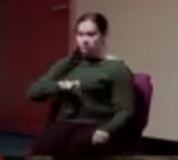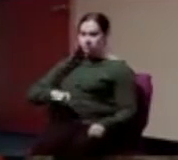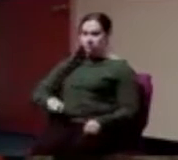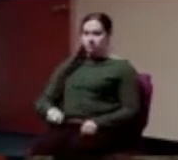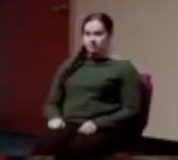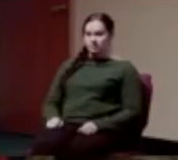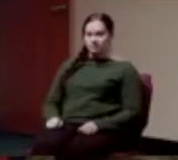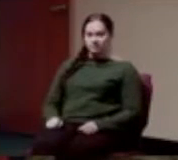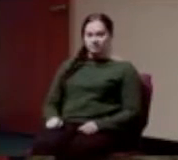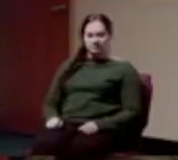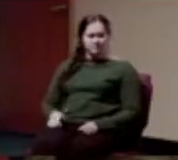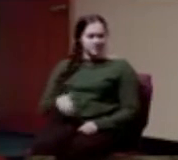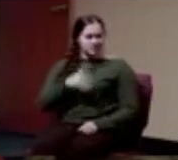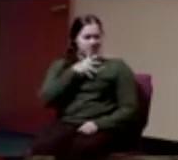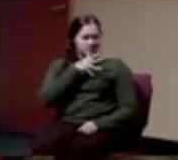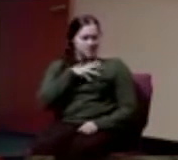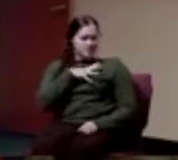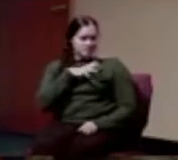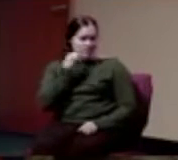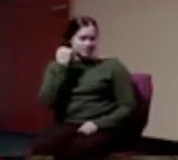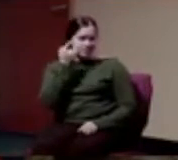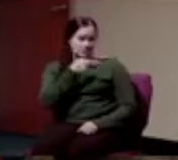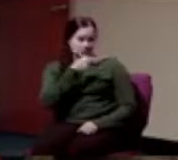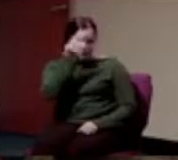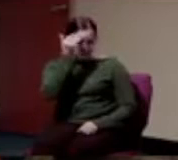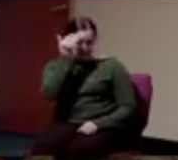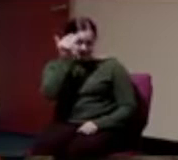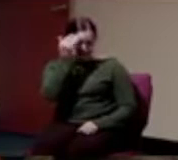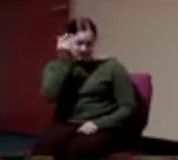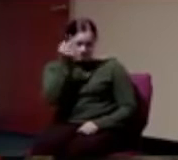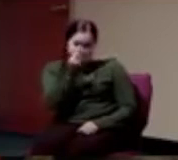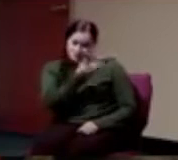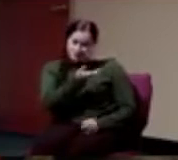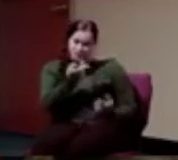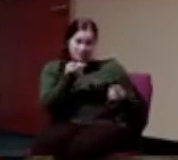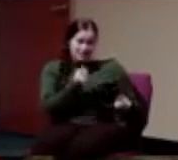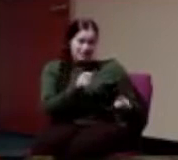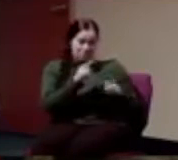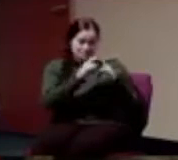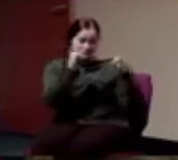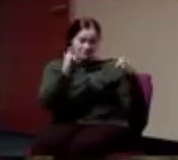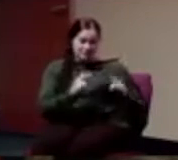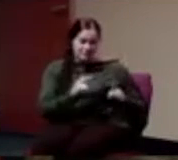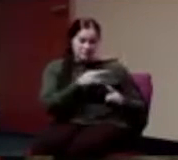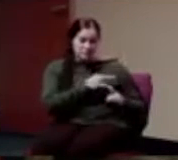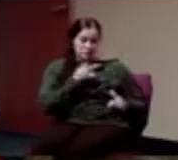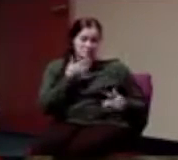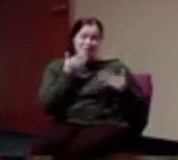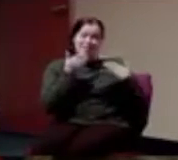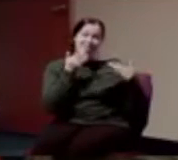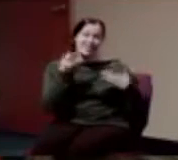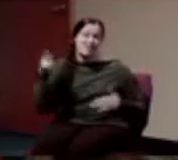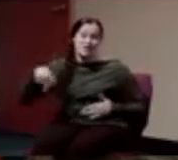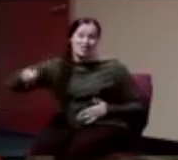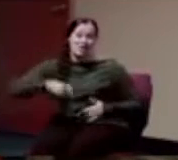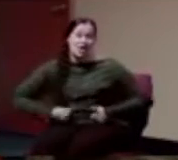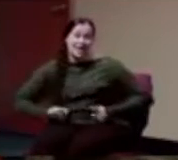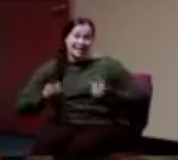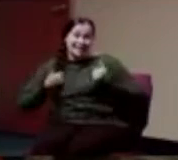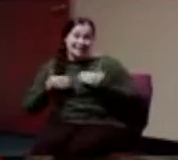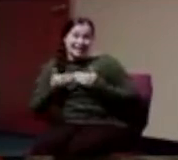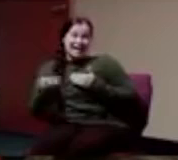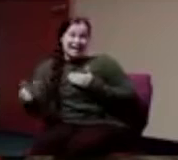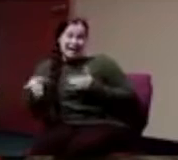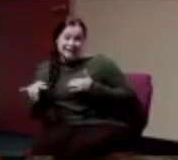And I was like, lady, if you just knew what happened at camp, you'd just be thankful that they're alive in the building. I